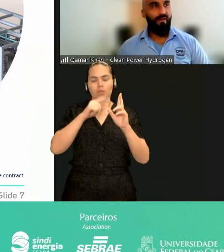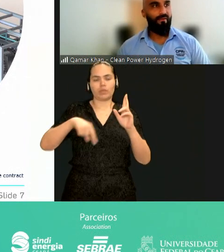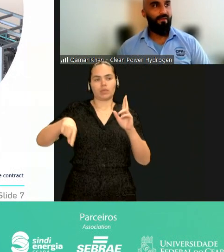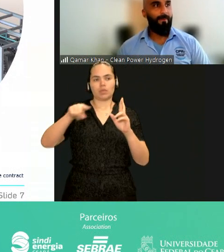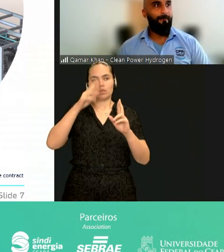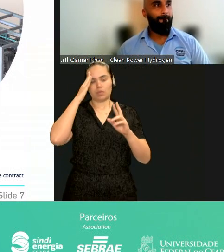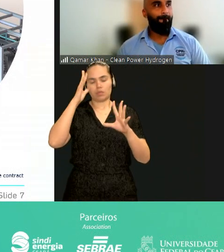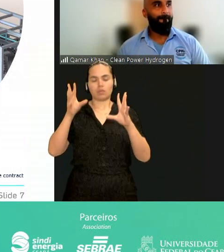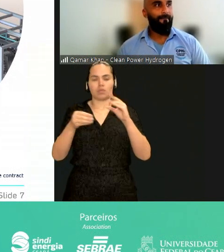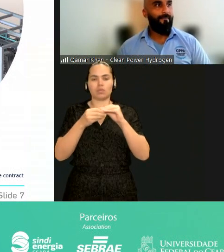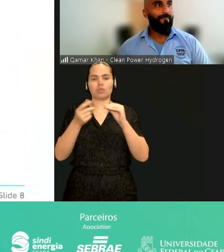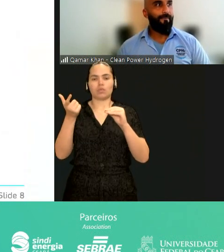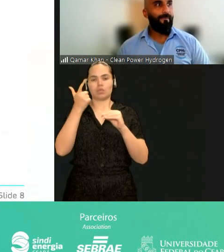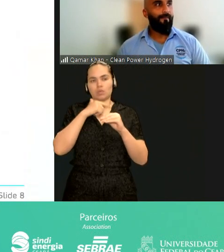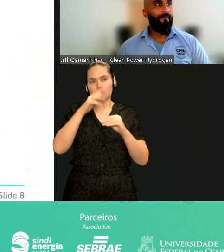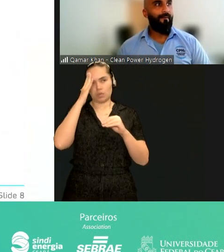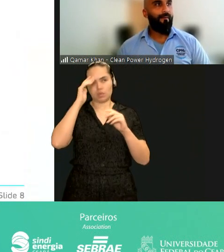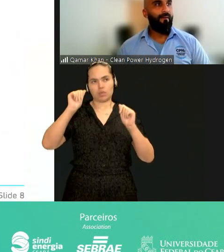high level.